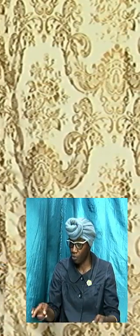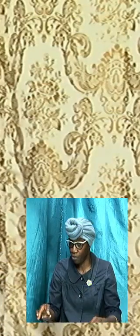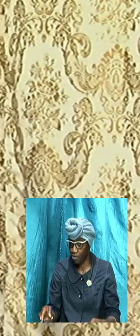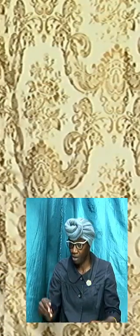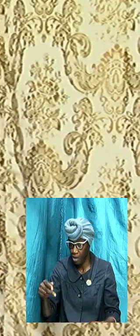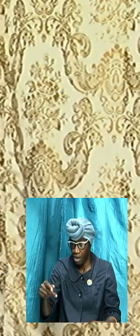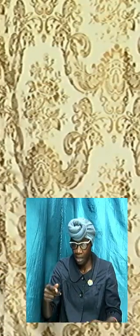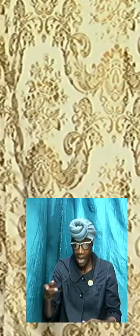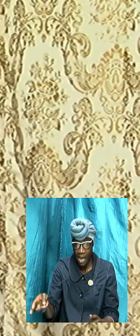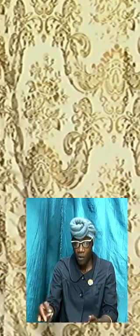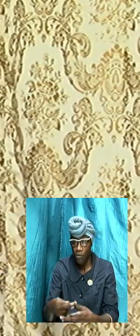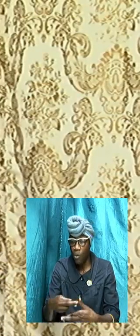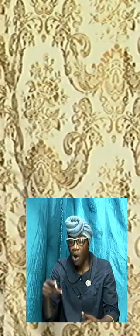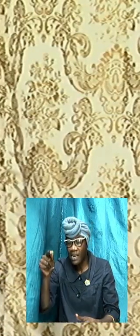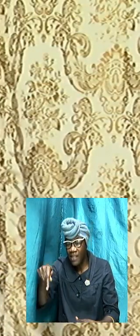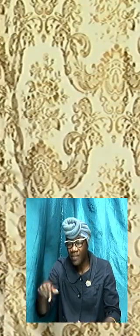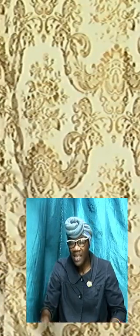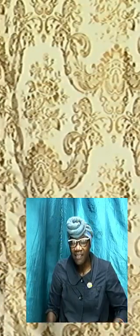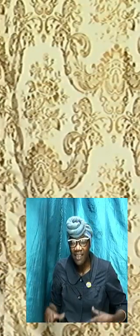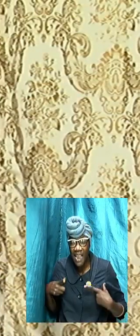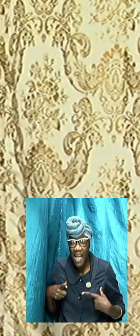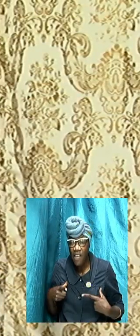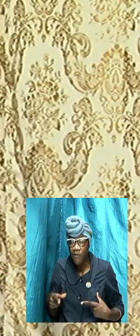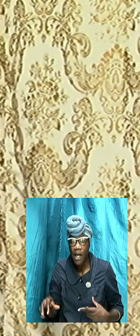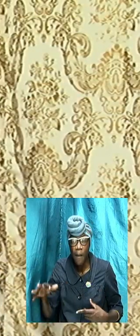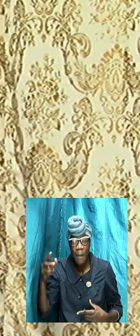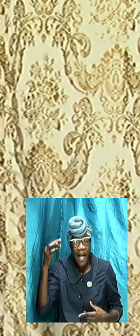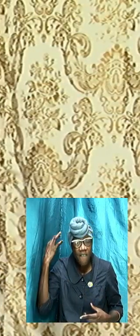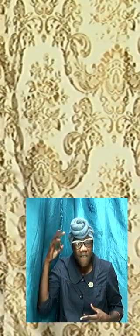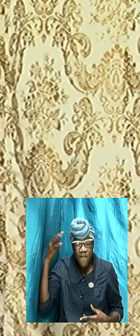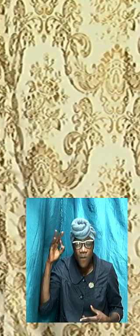life, I am a fool to be pitied.